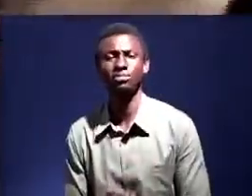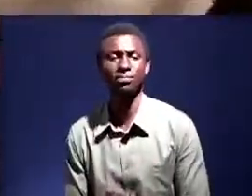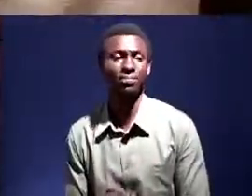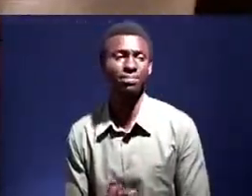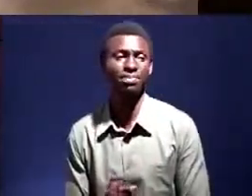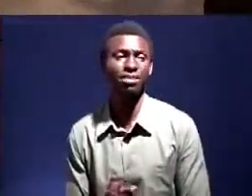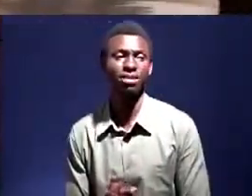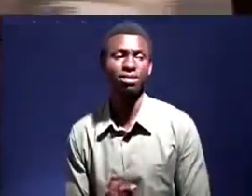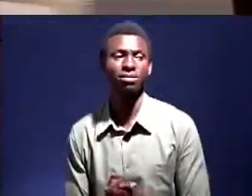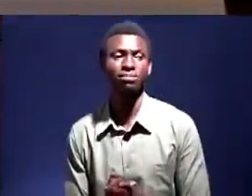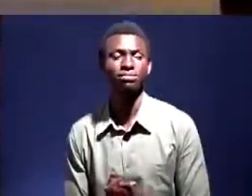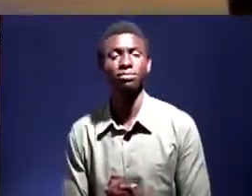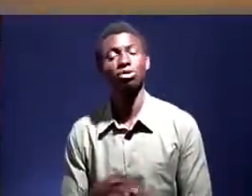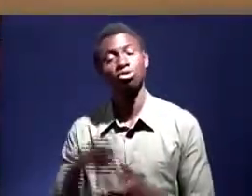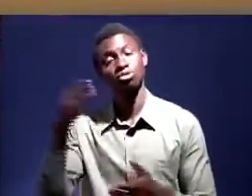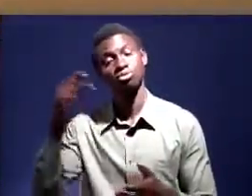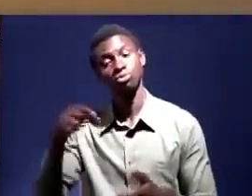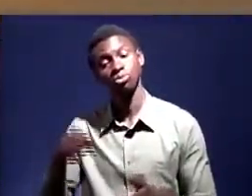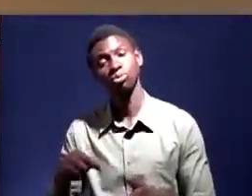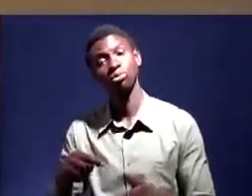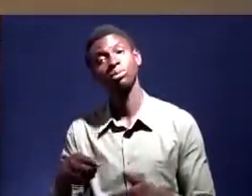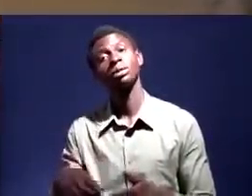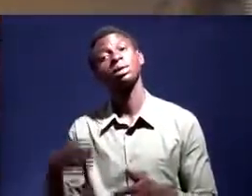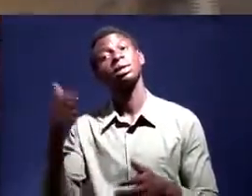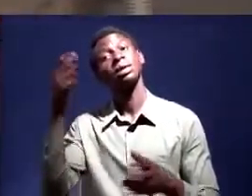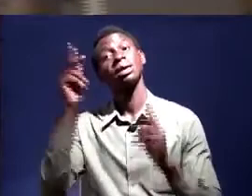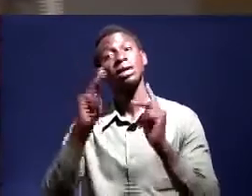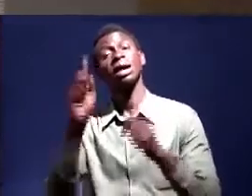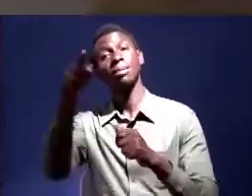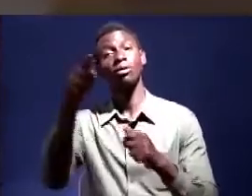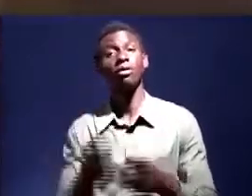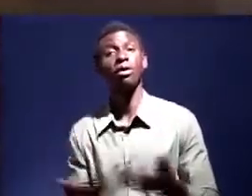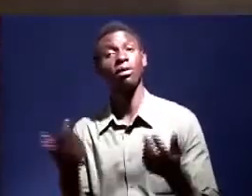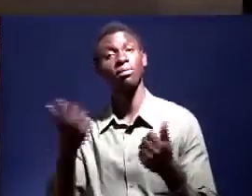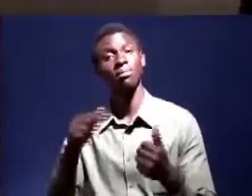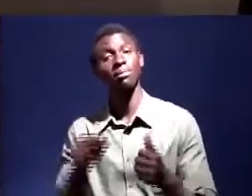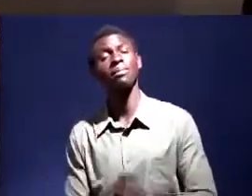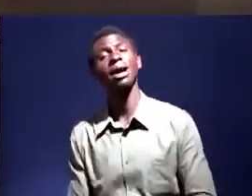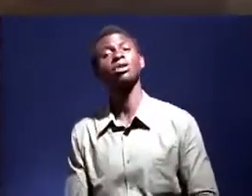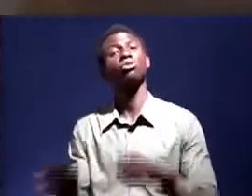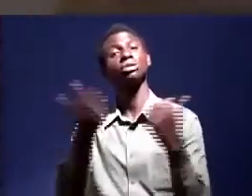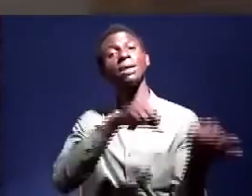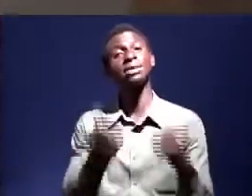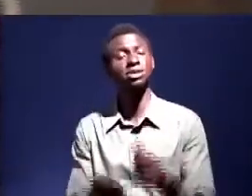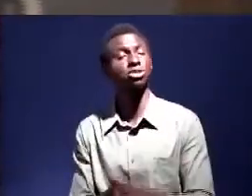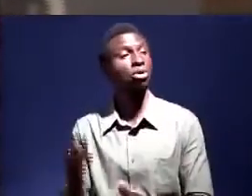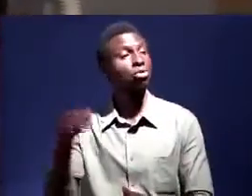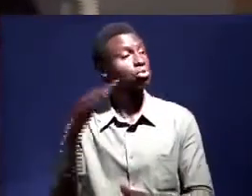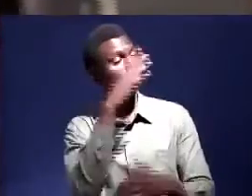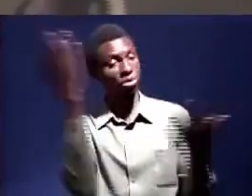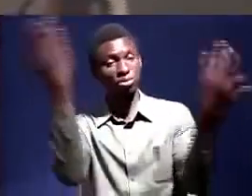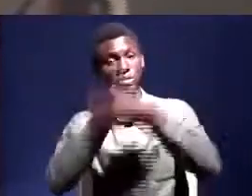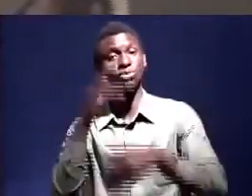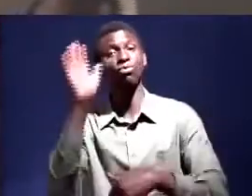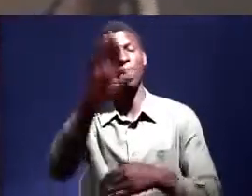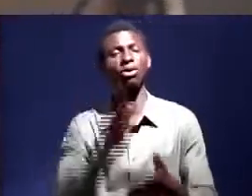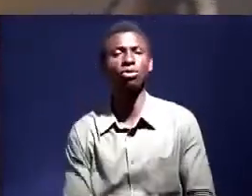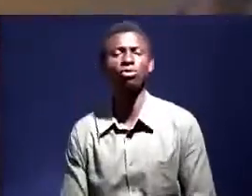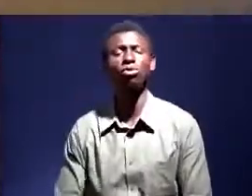night. Your night to make your decision. Your night to say yes to Jesus.